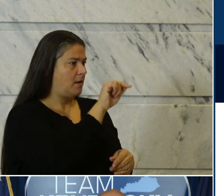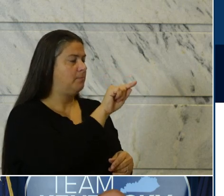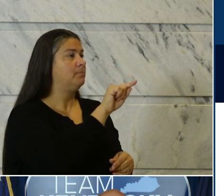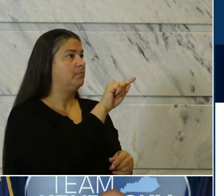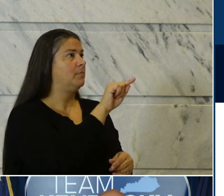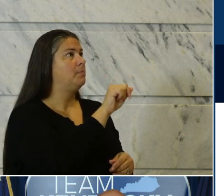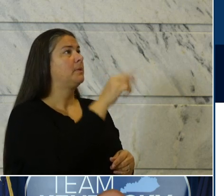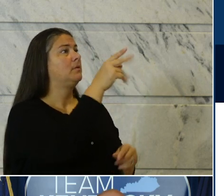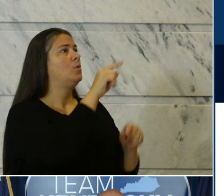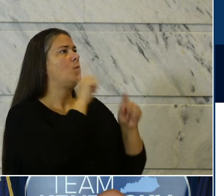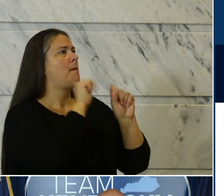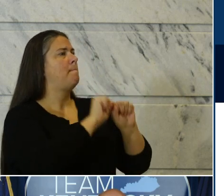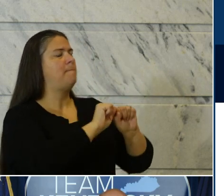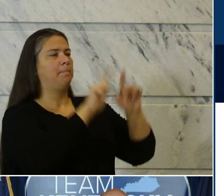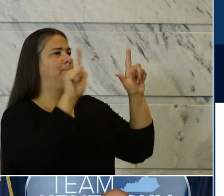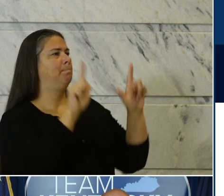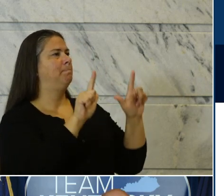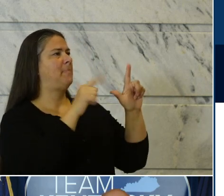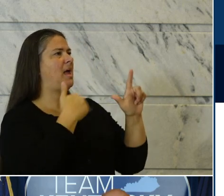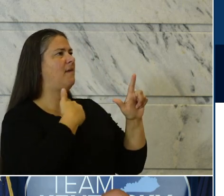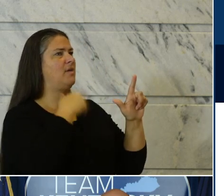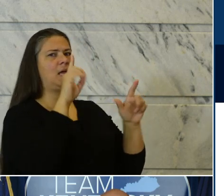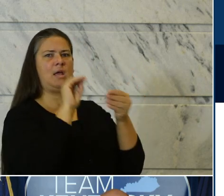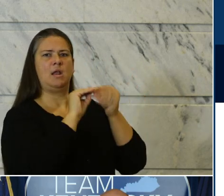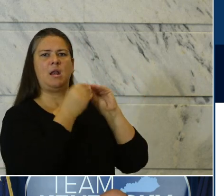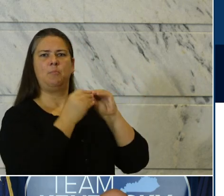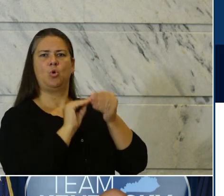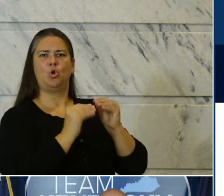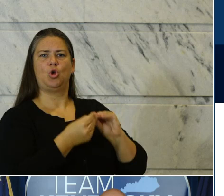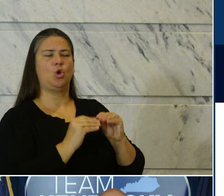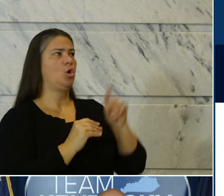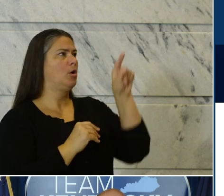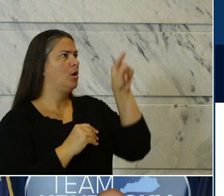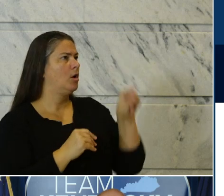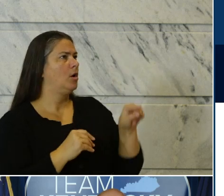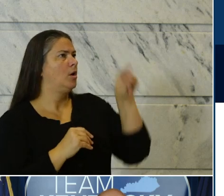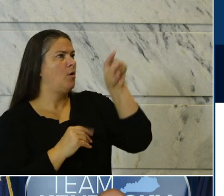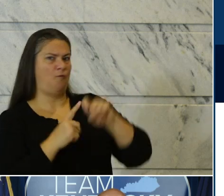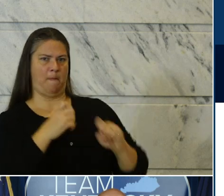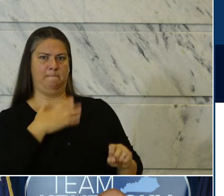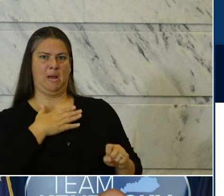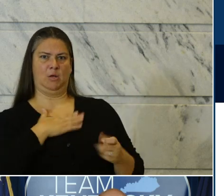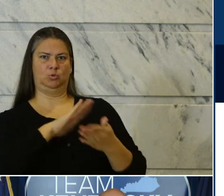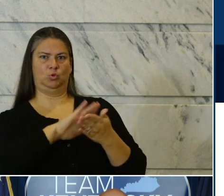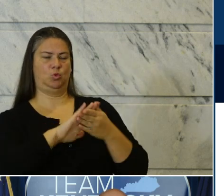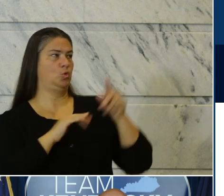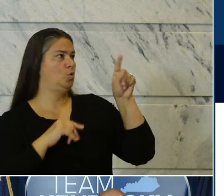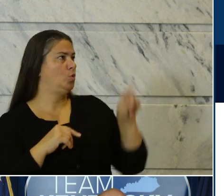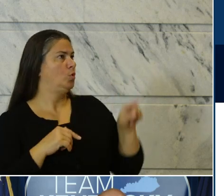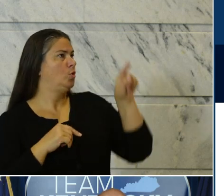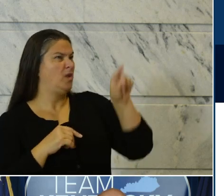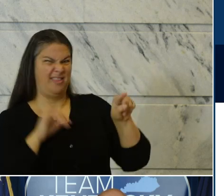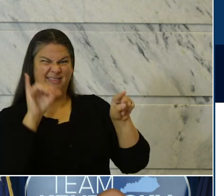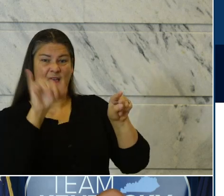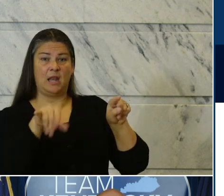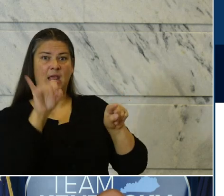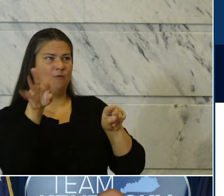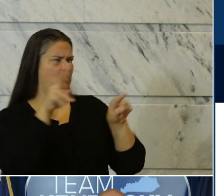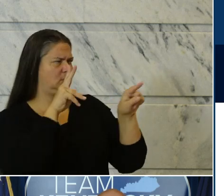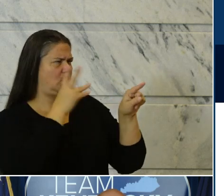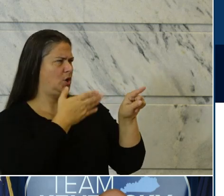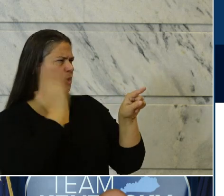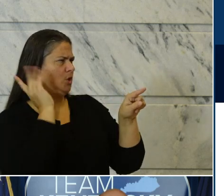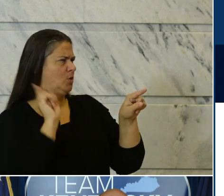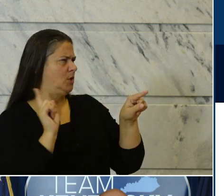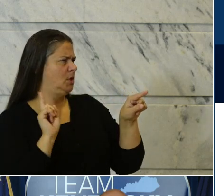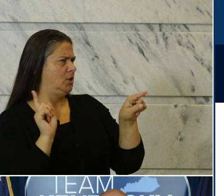call the school and ask them and inquire, and work in partnership with them. Remember, we get through this better if we work together.